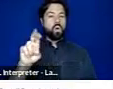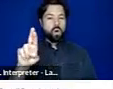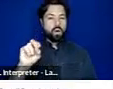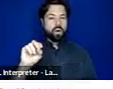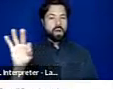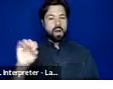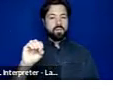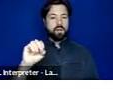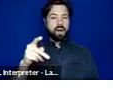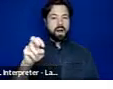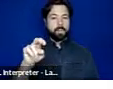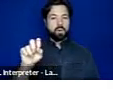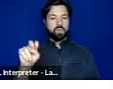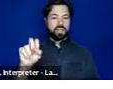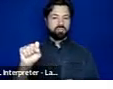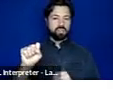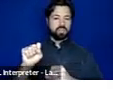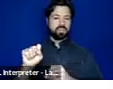of operations. Mhm.